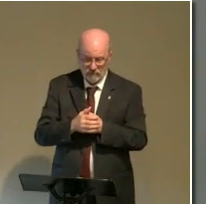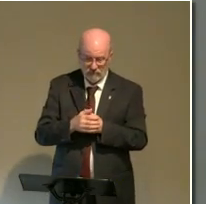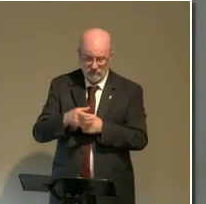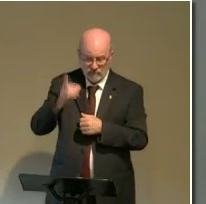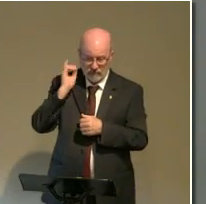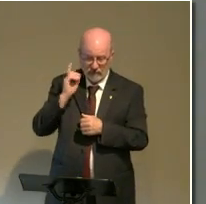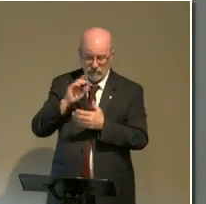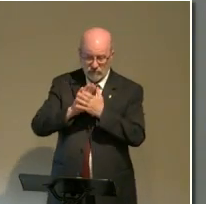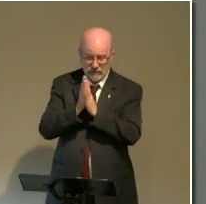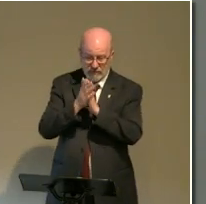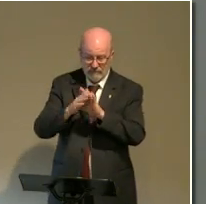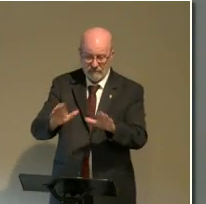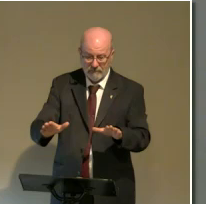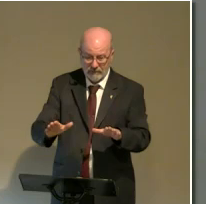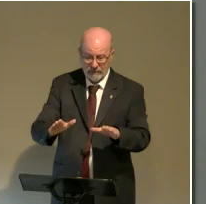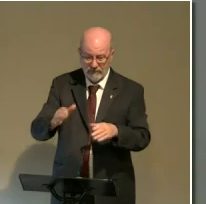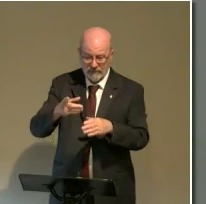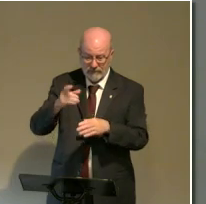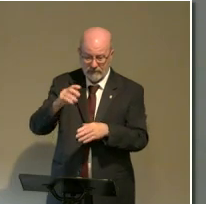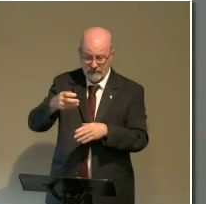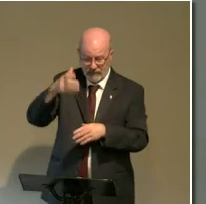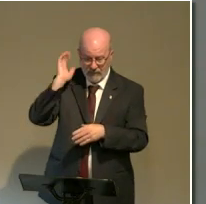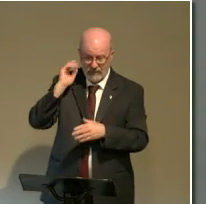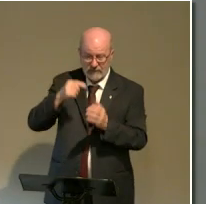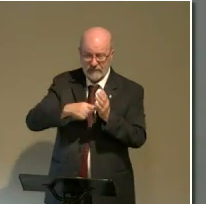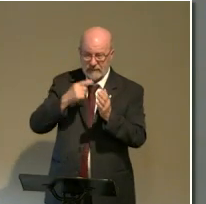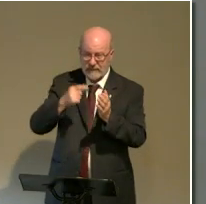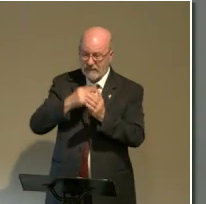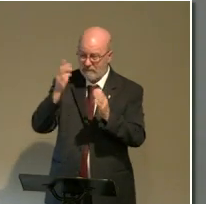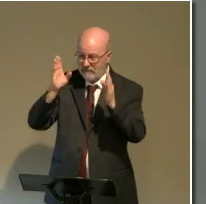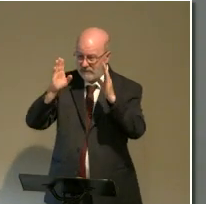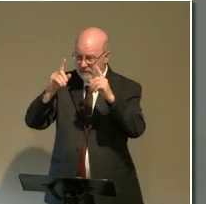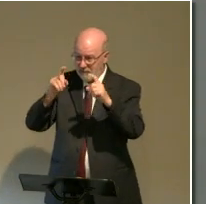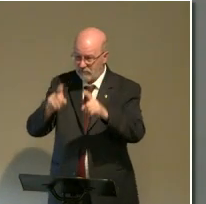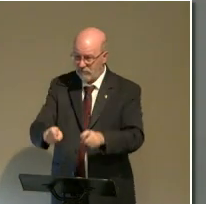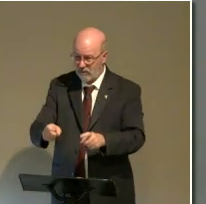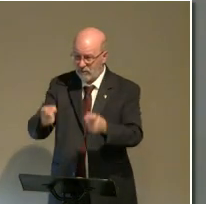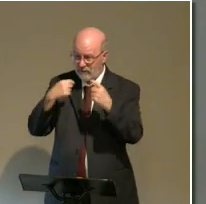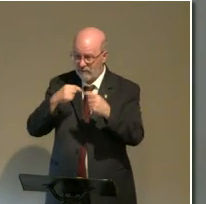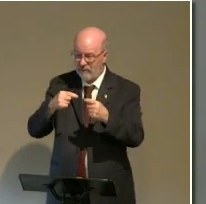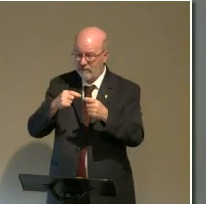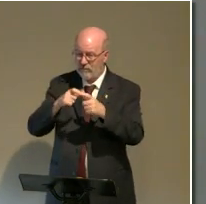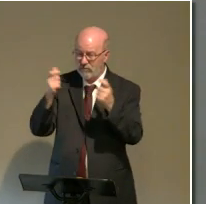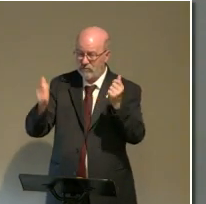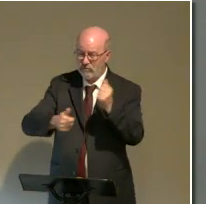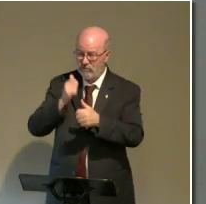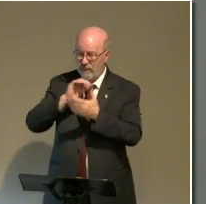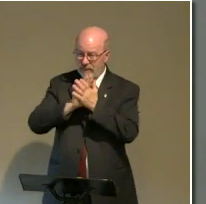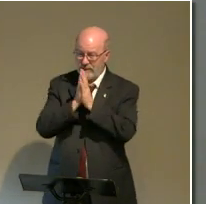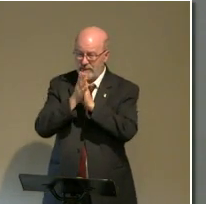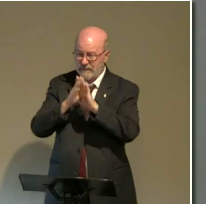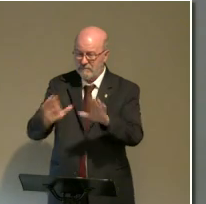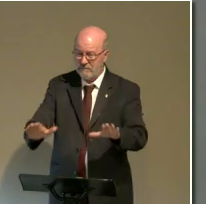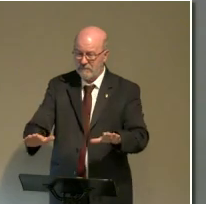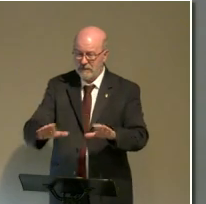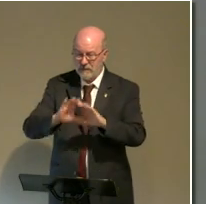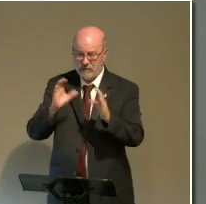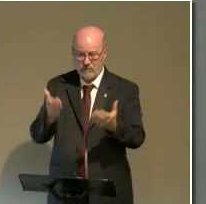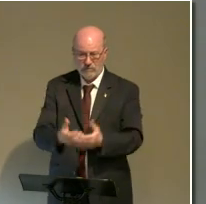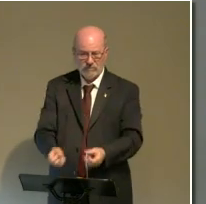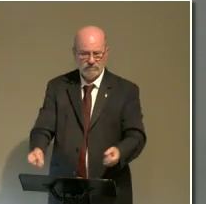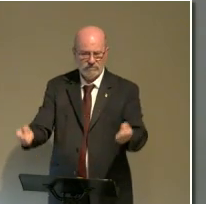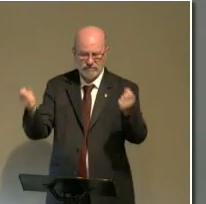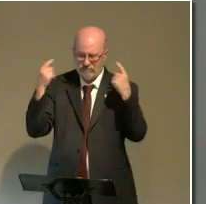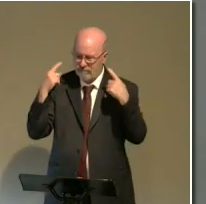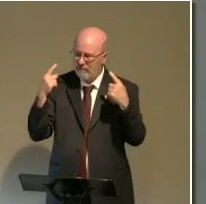Daniel was at peace in the den of lions. Sometimes trials will give us the greatest peace. The world does not understand